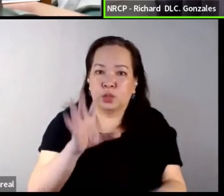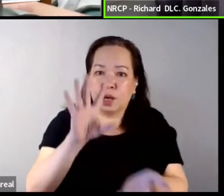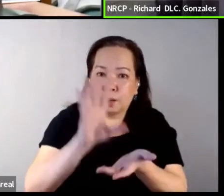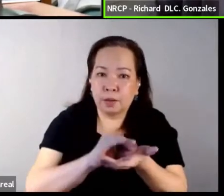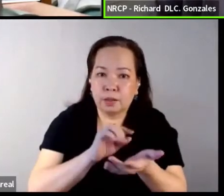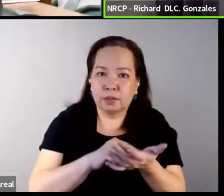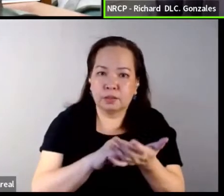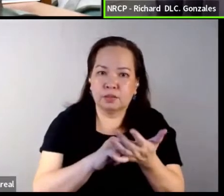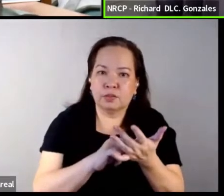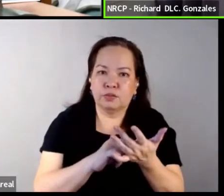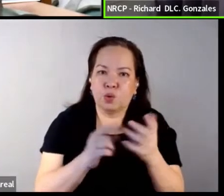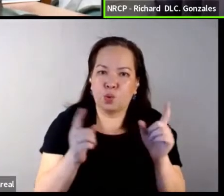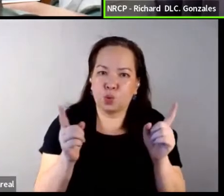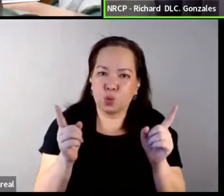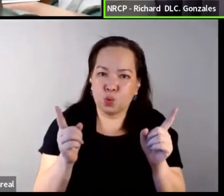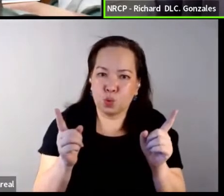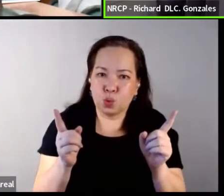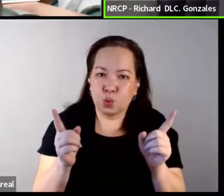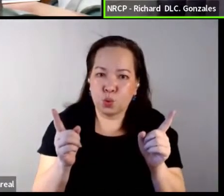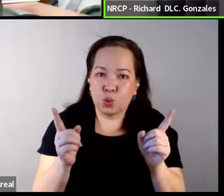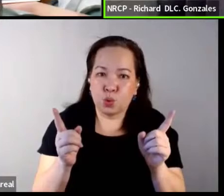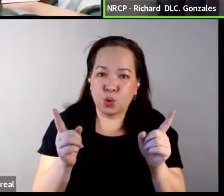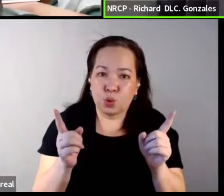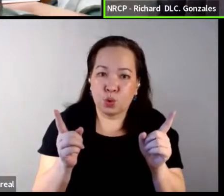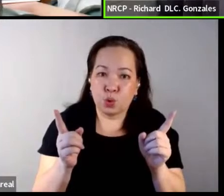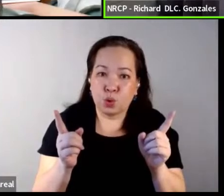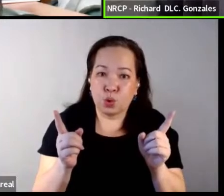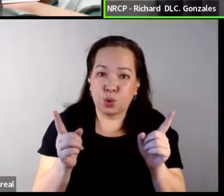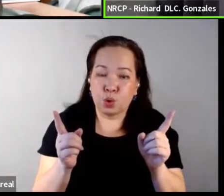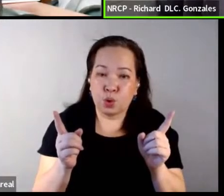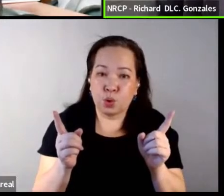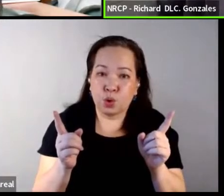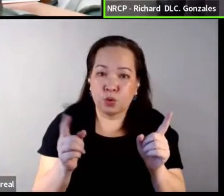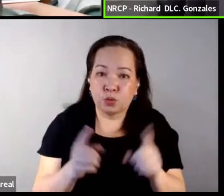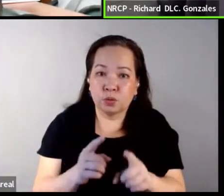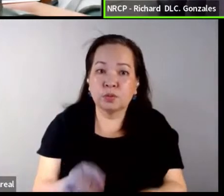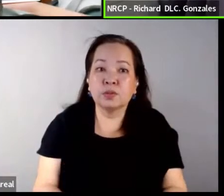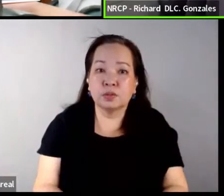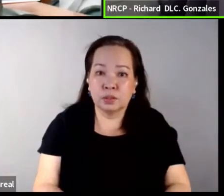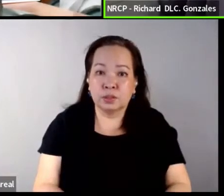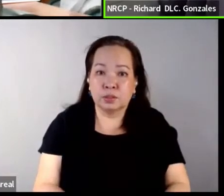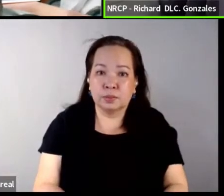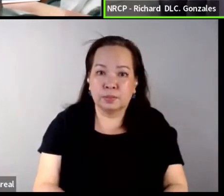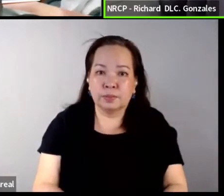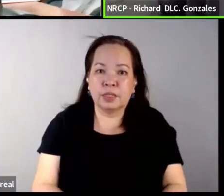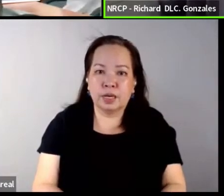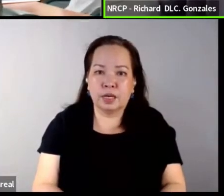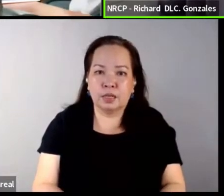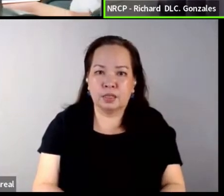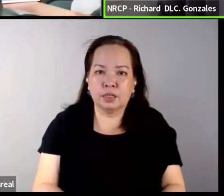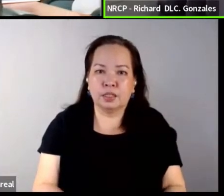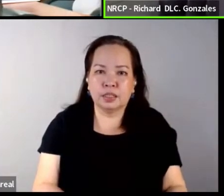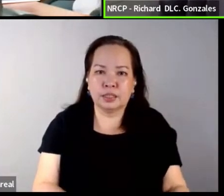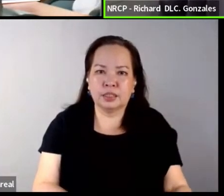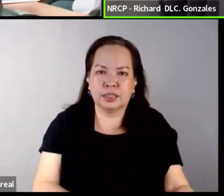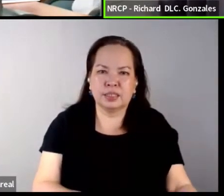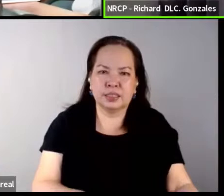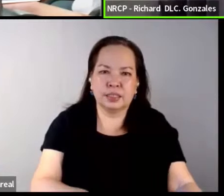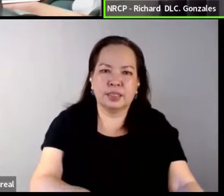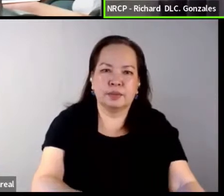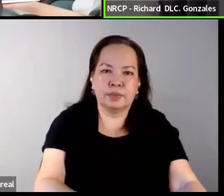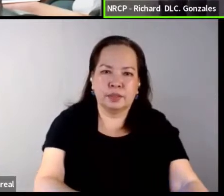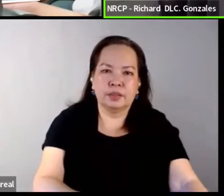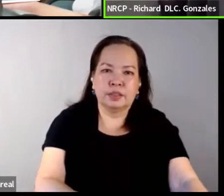and valid assessments, literacy and numeracy. Of course, this will be complemented by the existing assessment programs of